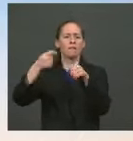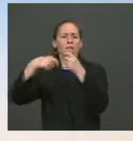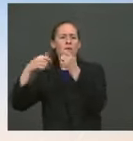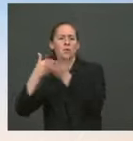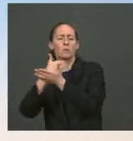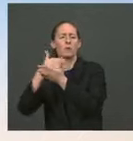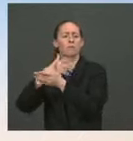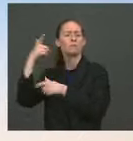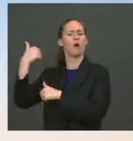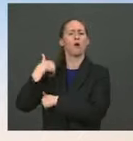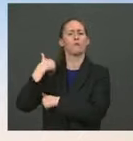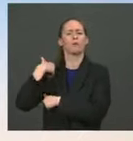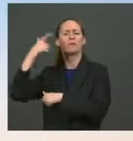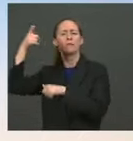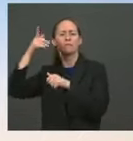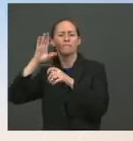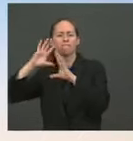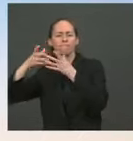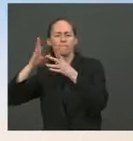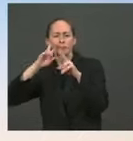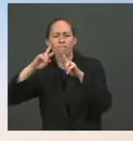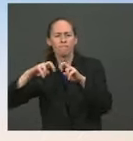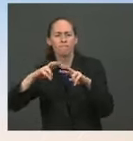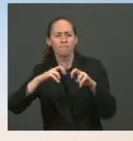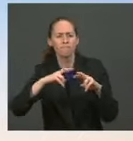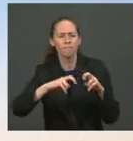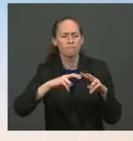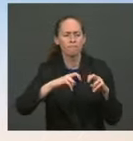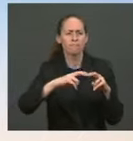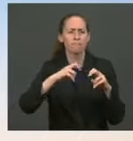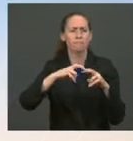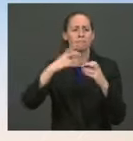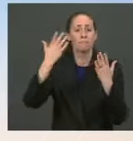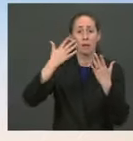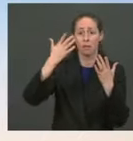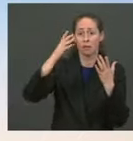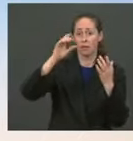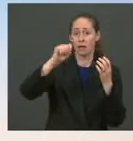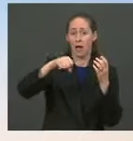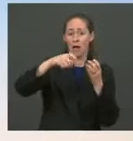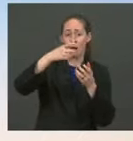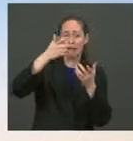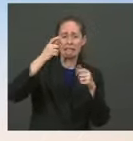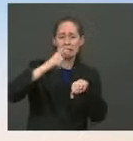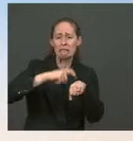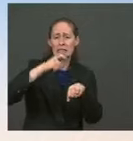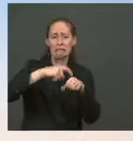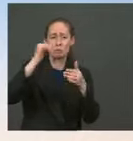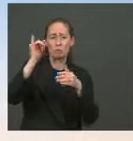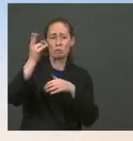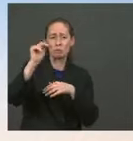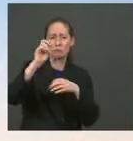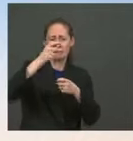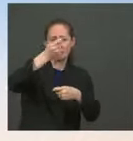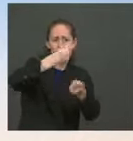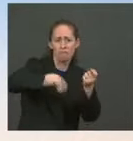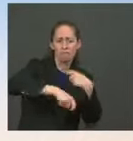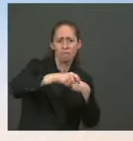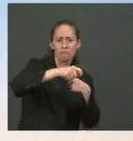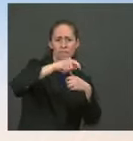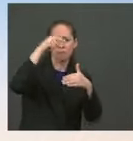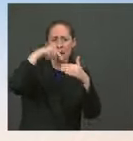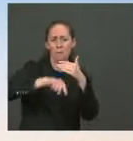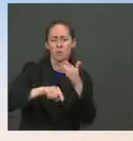that potential replacement in June, which is what I was talking about yesterday, and that's the study I mentioned. And so that was announced